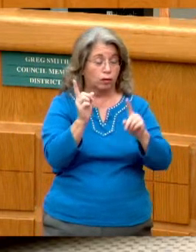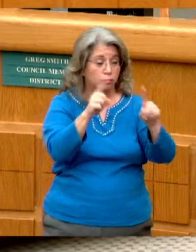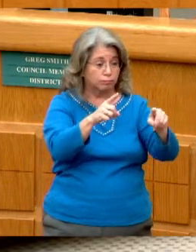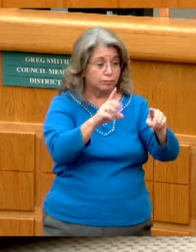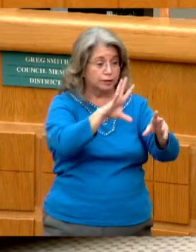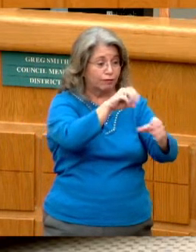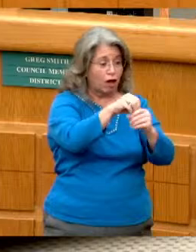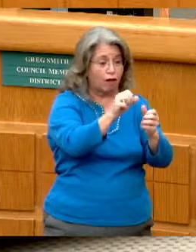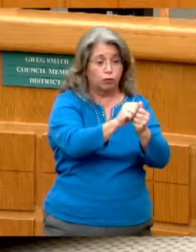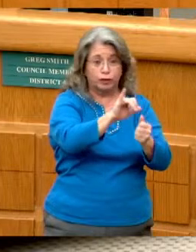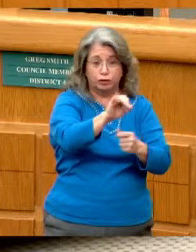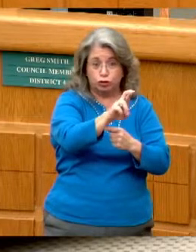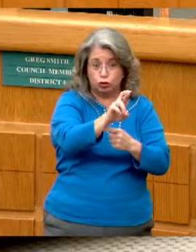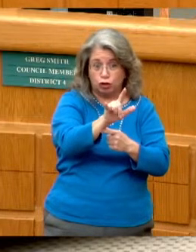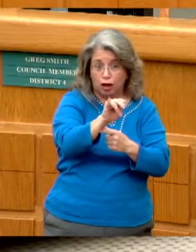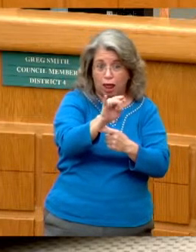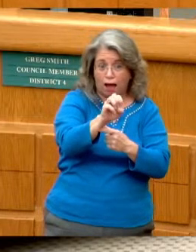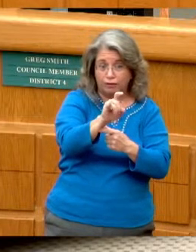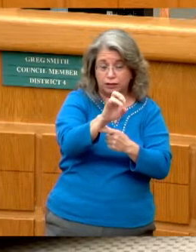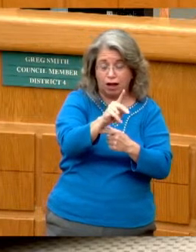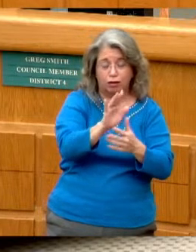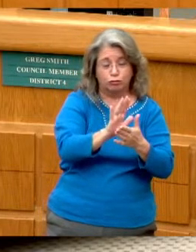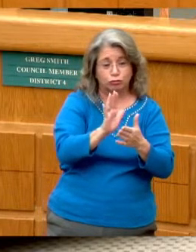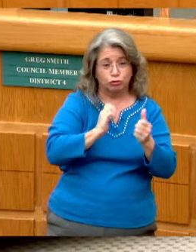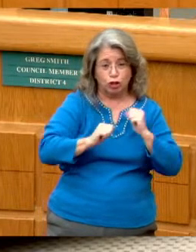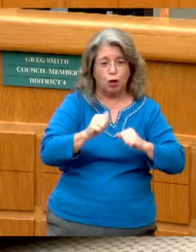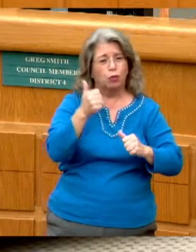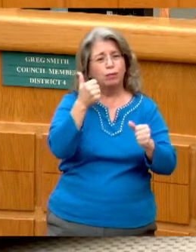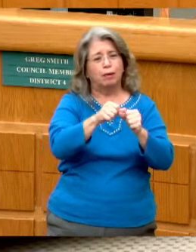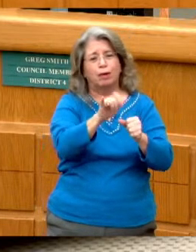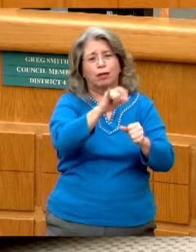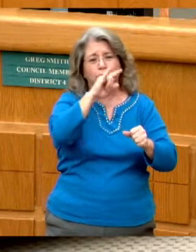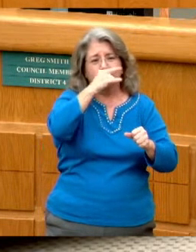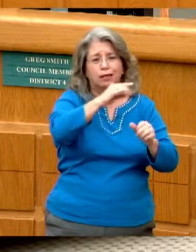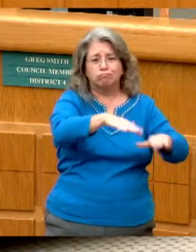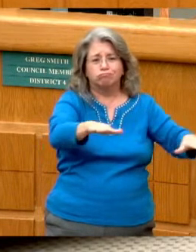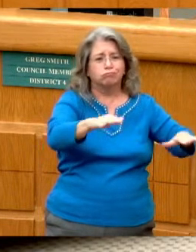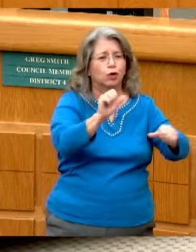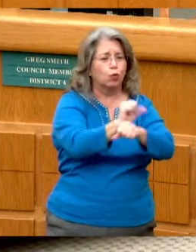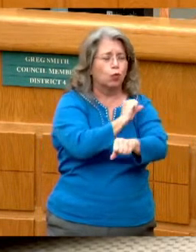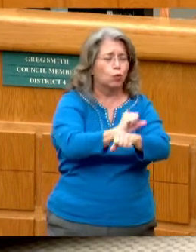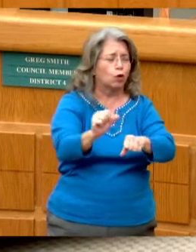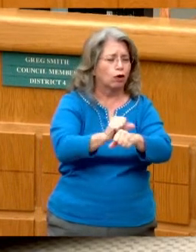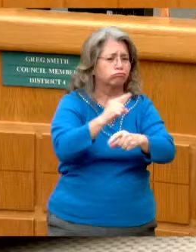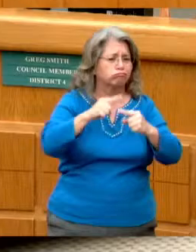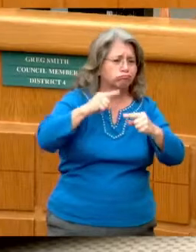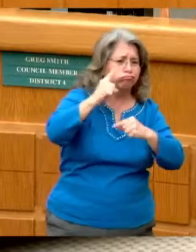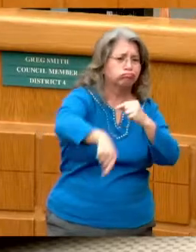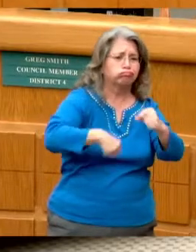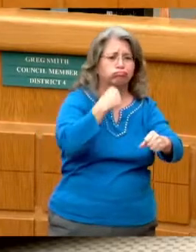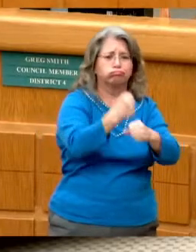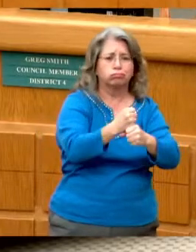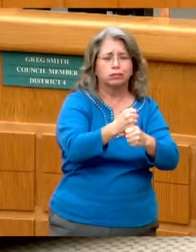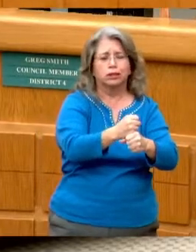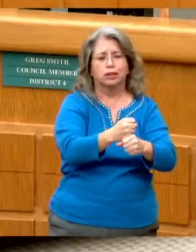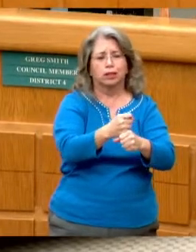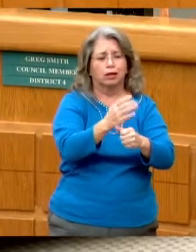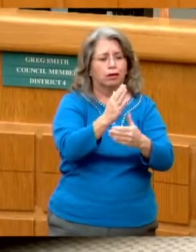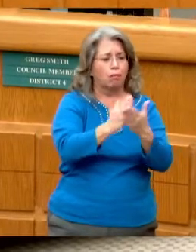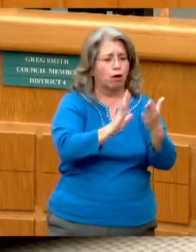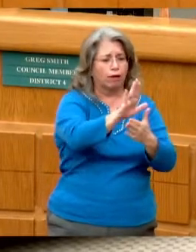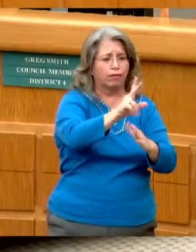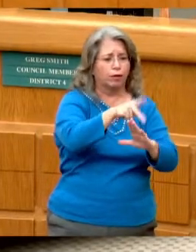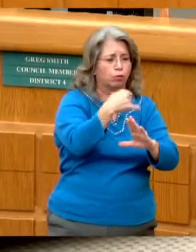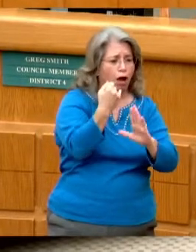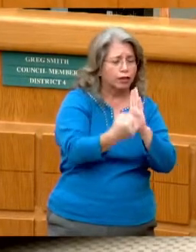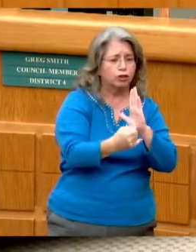Show. Remember, the children have worked all year long. It's part of their projects and record